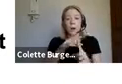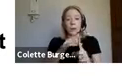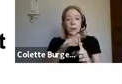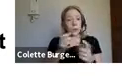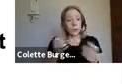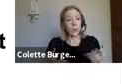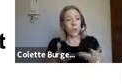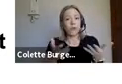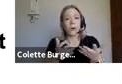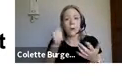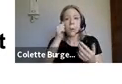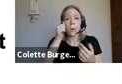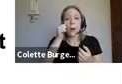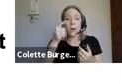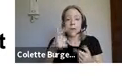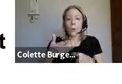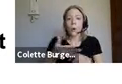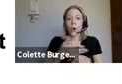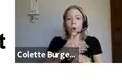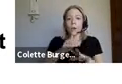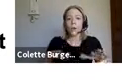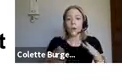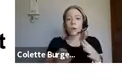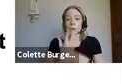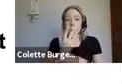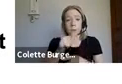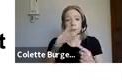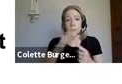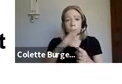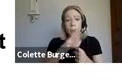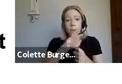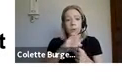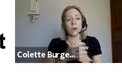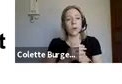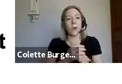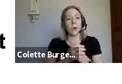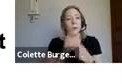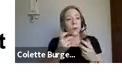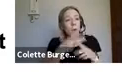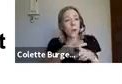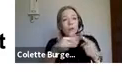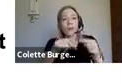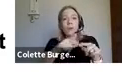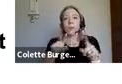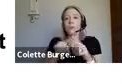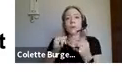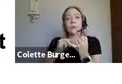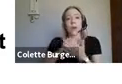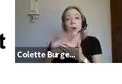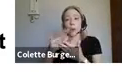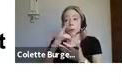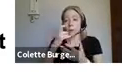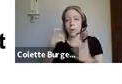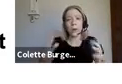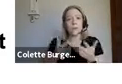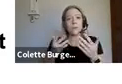early childhood development for parents and communities and other stakeholders so they can push for better services.